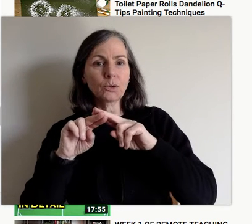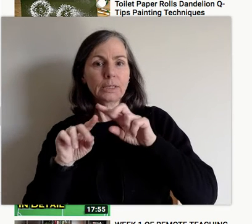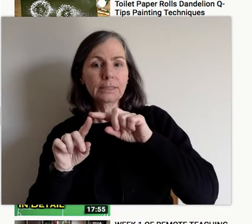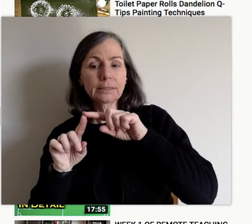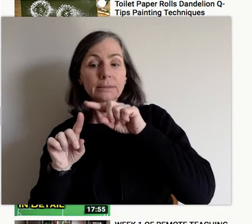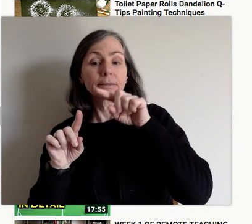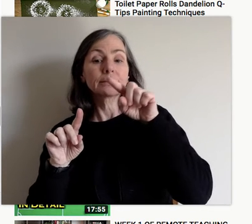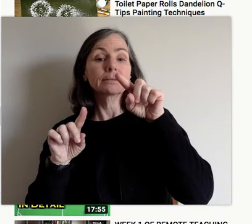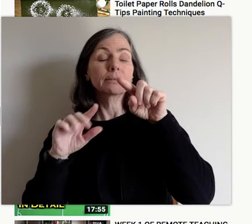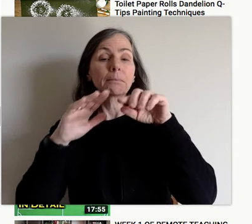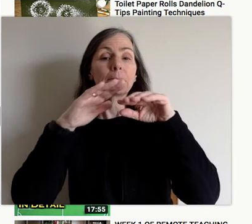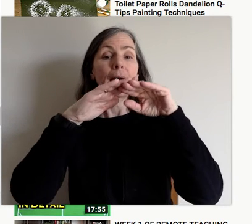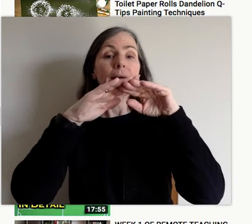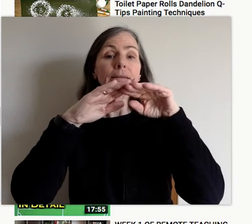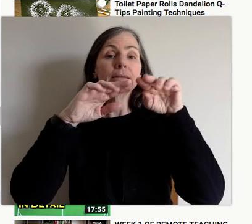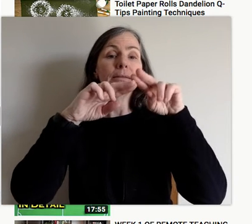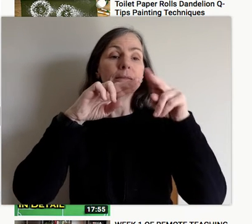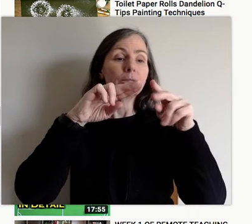down.